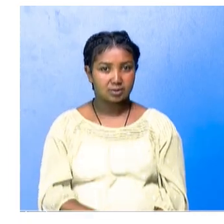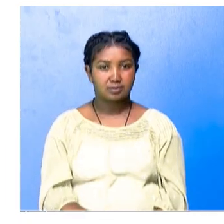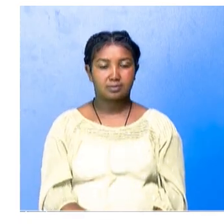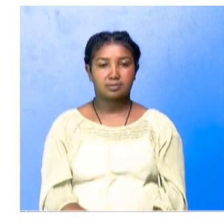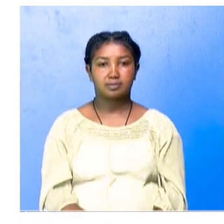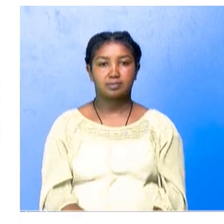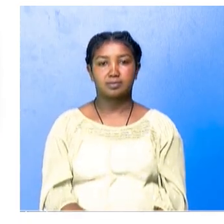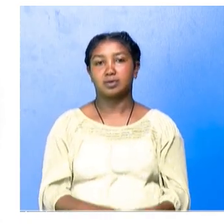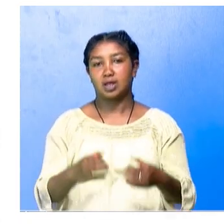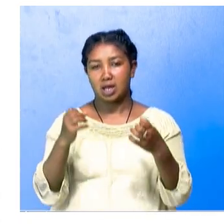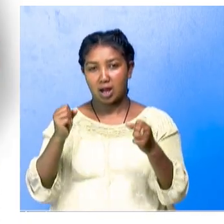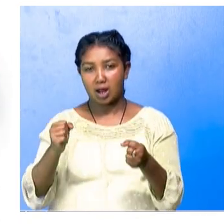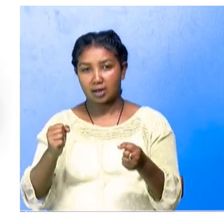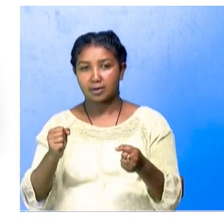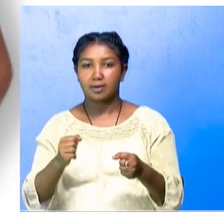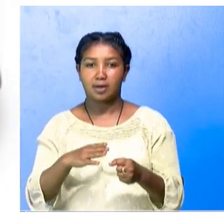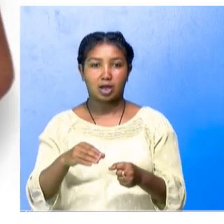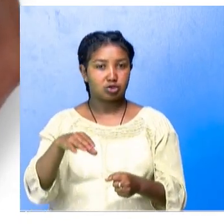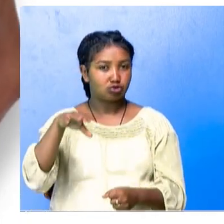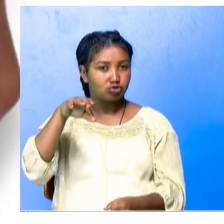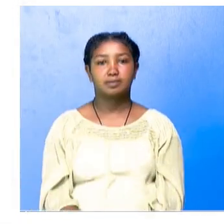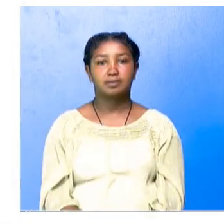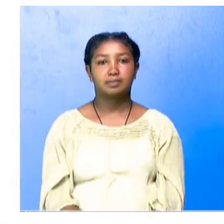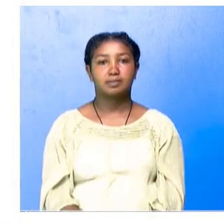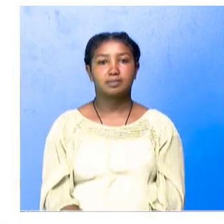is can and should.